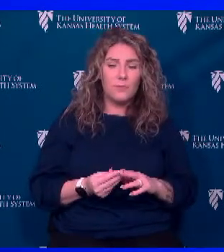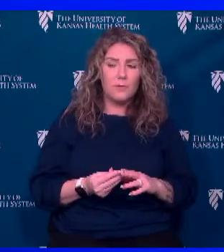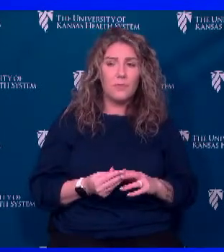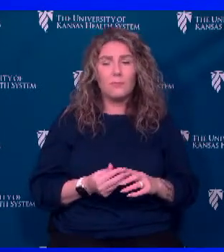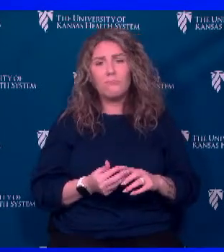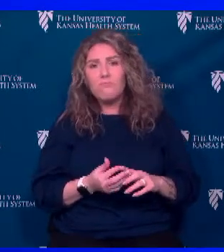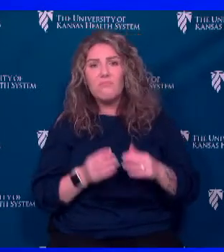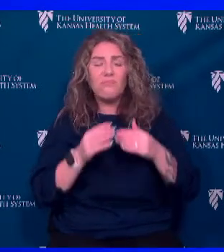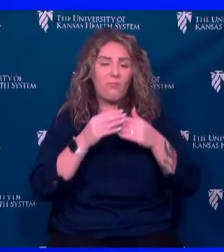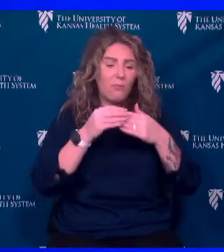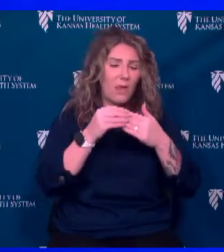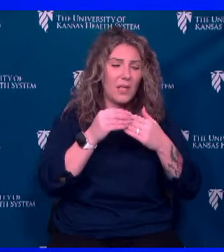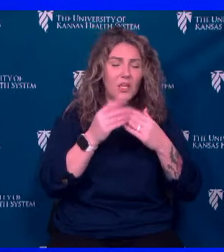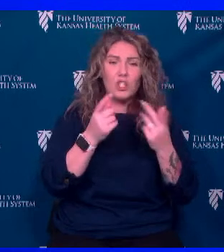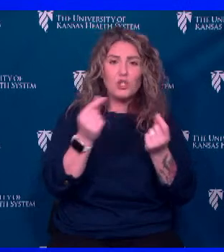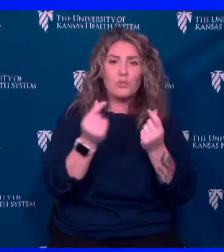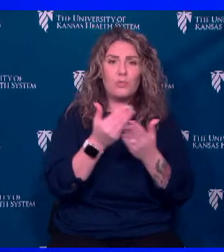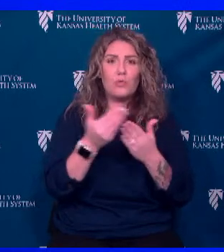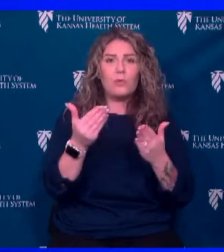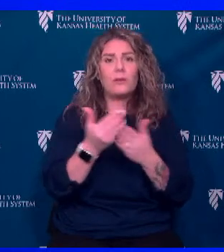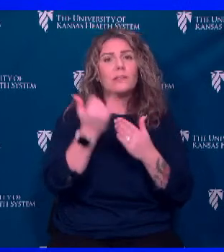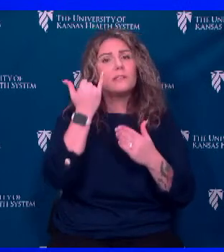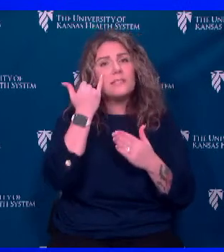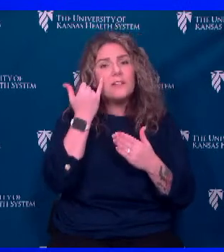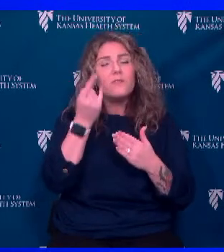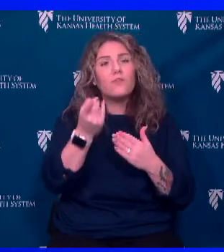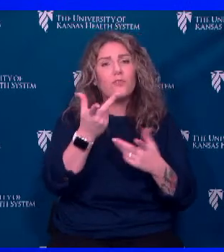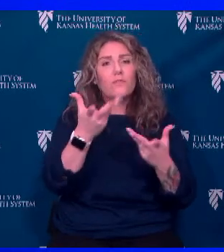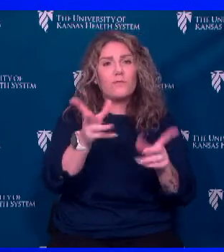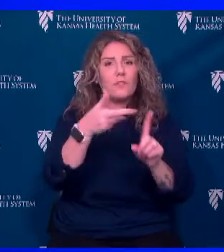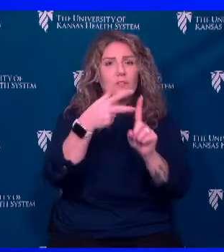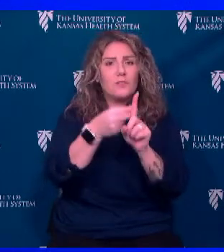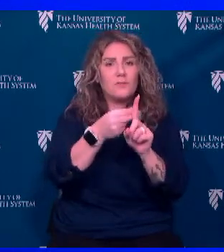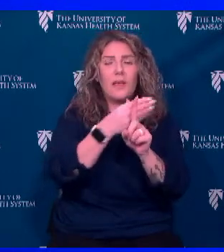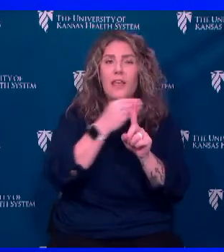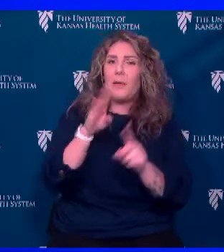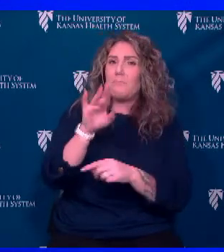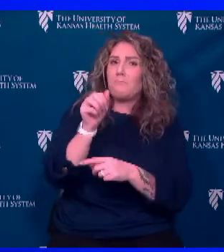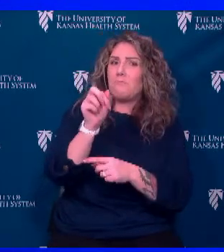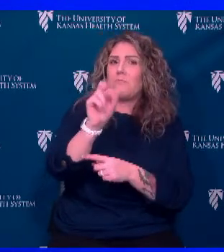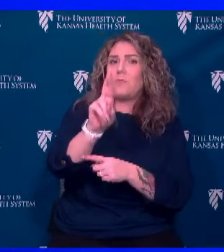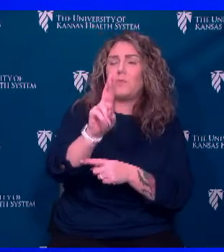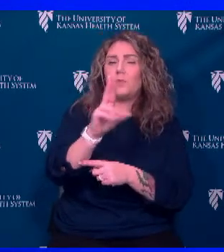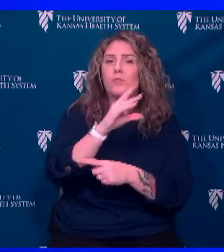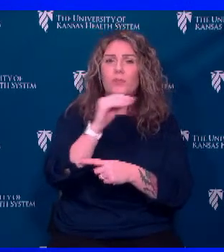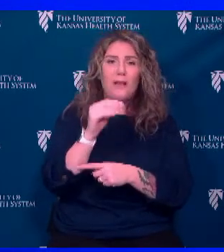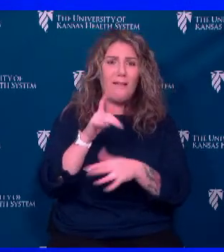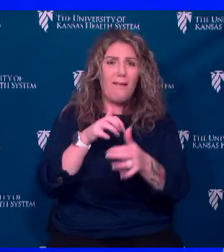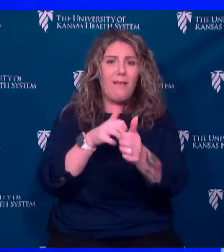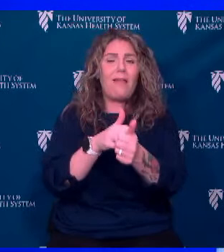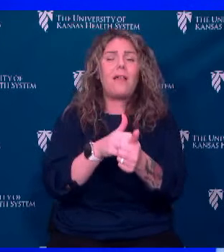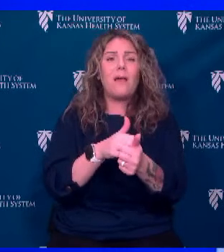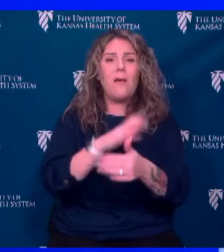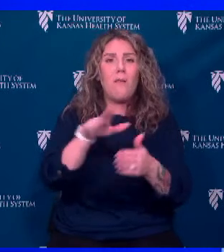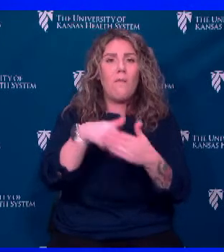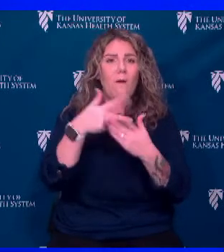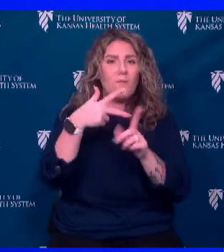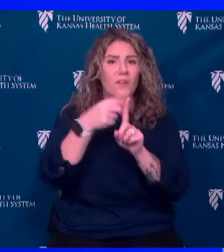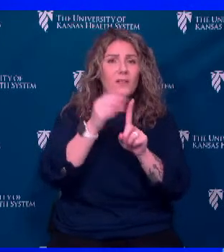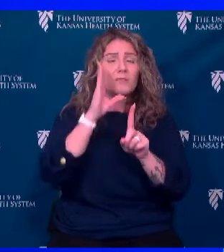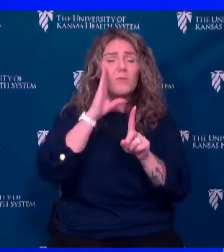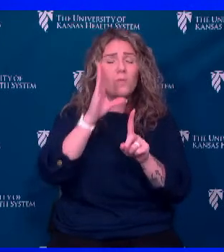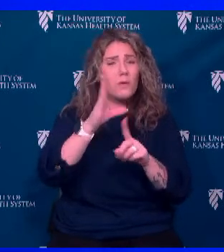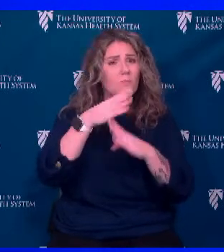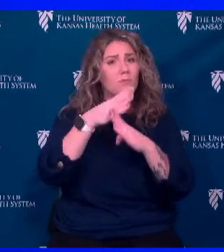concessions and the ability to do things if you are vaccinated, if you are boosted, if you are up to date on those vaccinations. We know that will protect